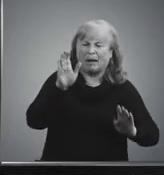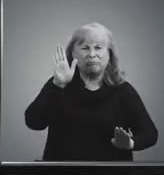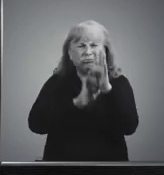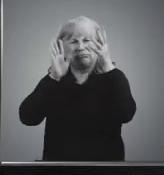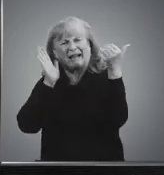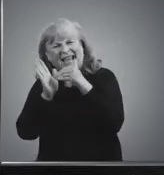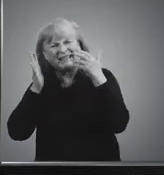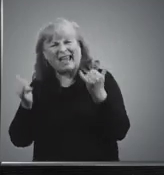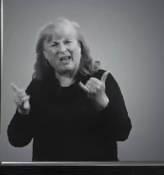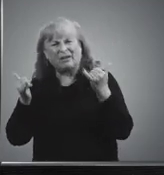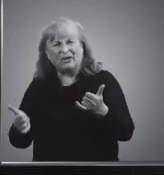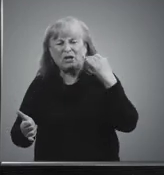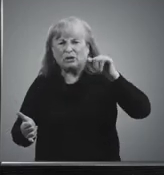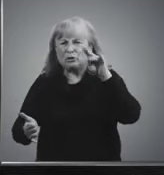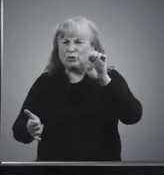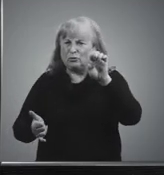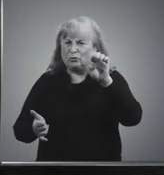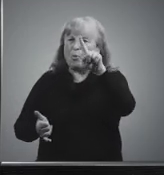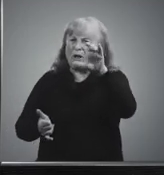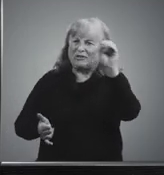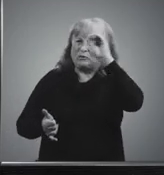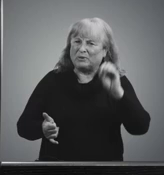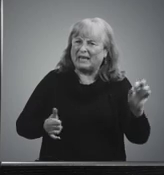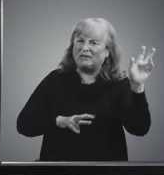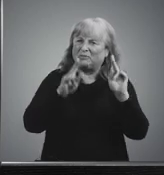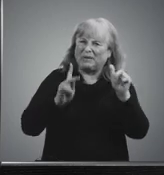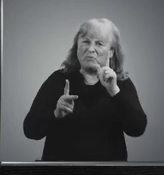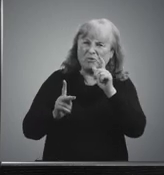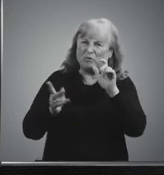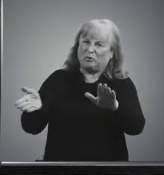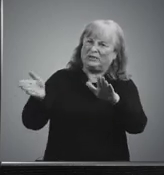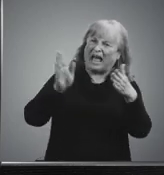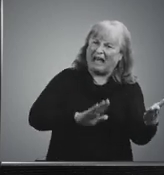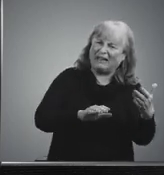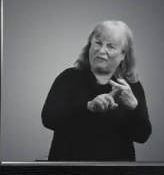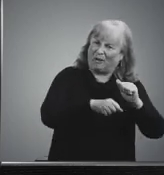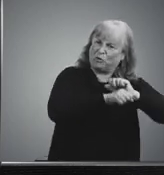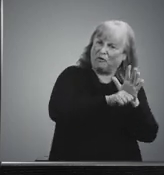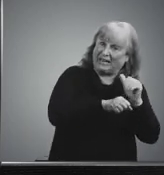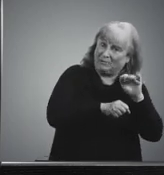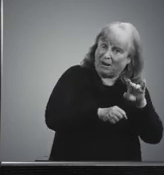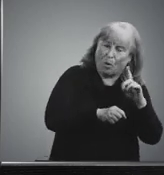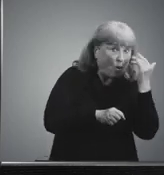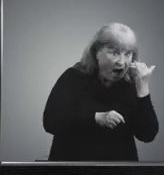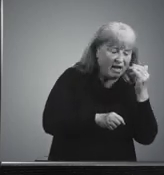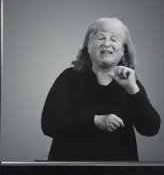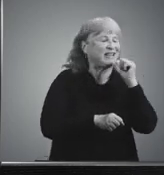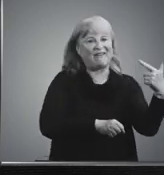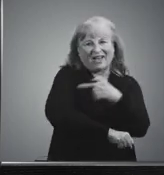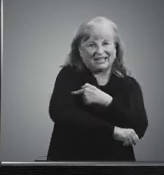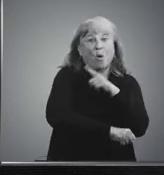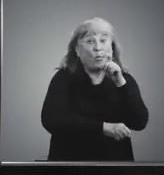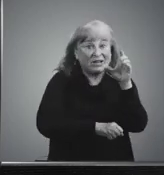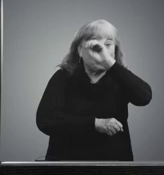COVID-19 cases are spiking again. In June, 100% of people who, Rachmon Litzlan, died from COVID-19 in Maryland